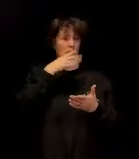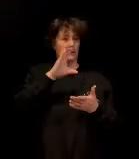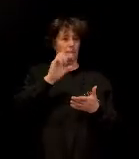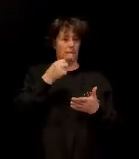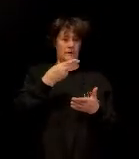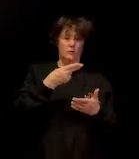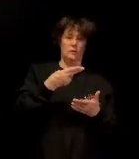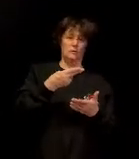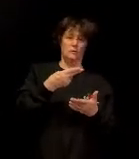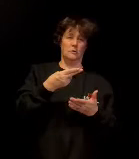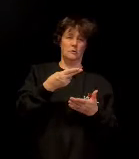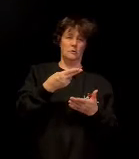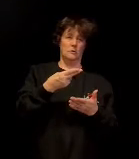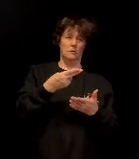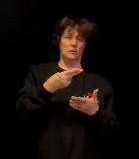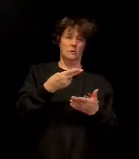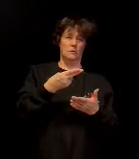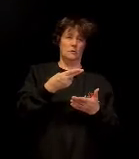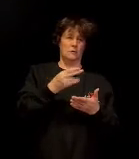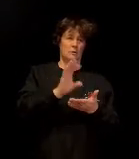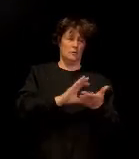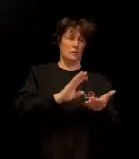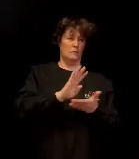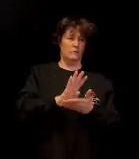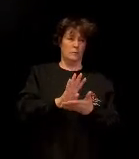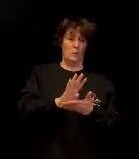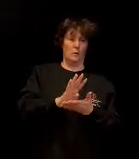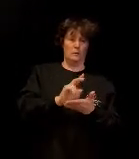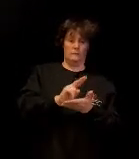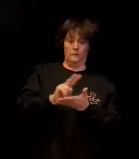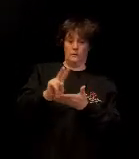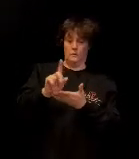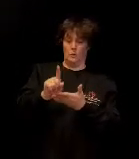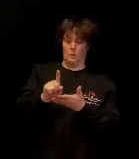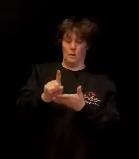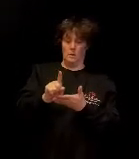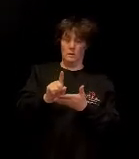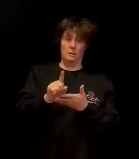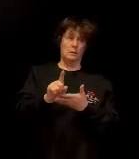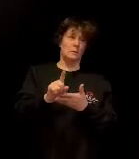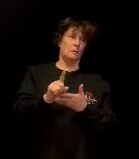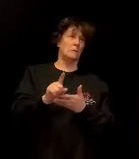Ephesians, one more scripture here, Ephesians chapter 4, verse 1.